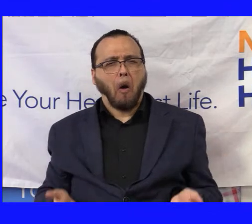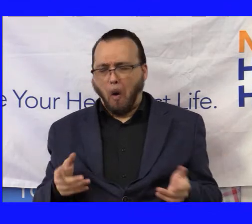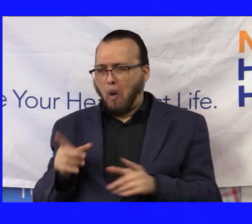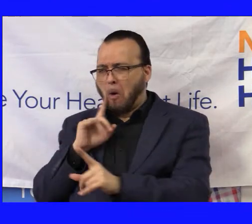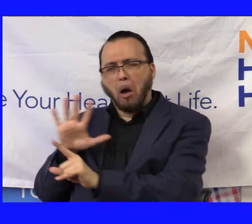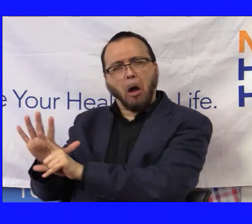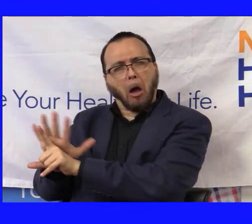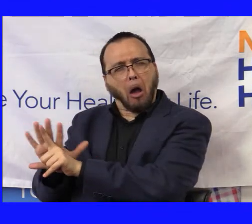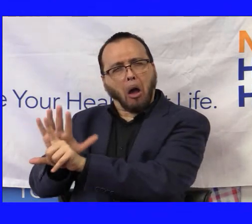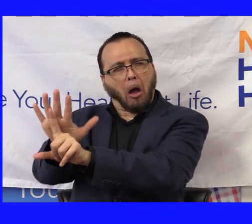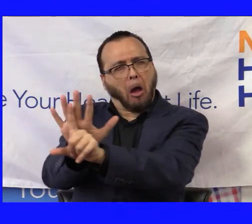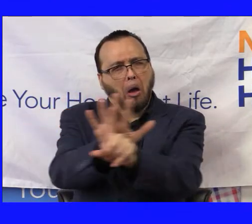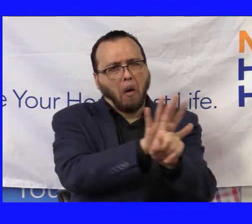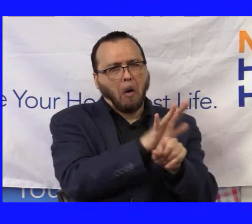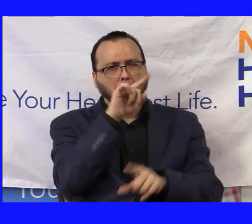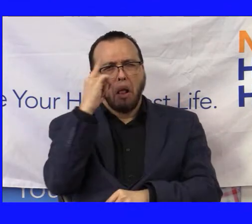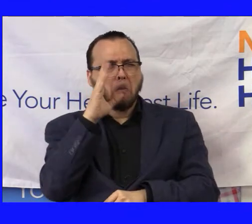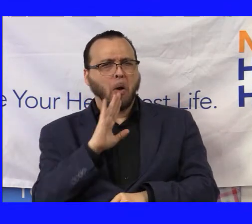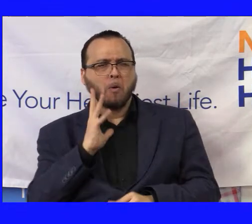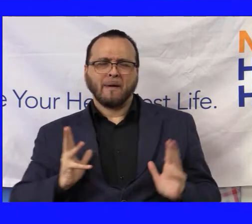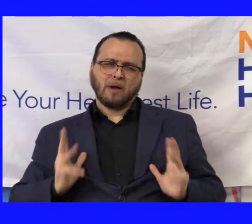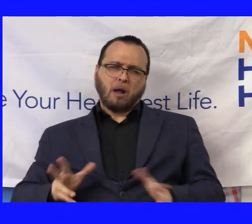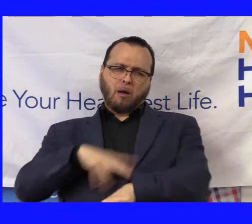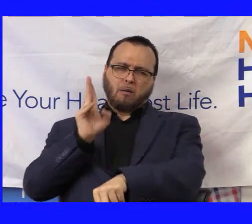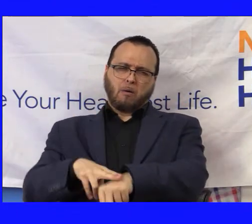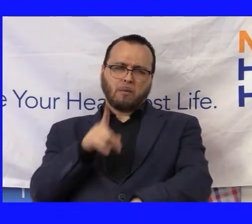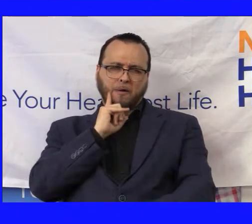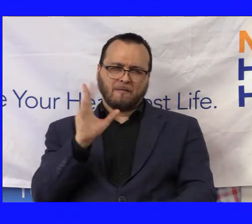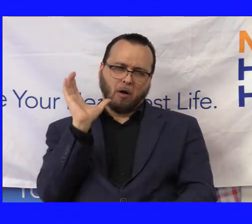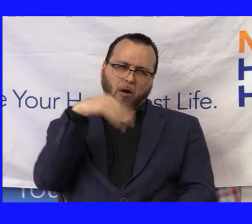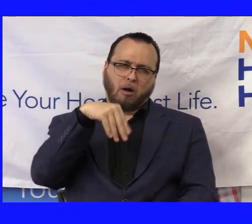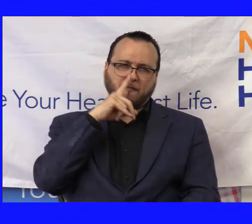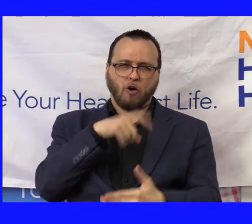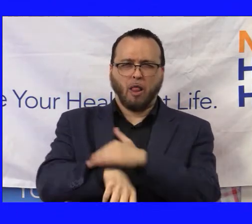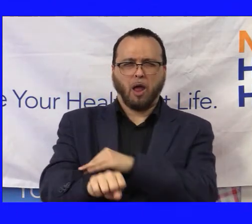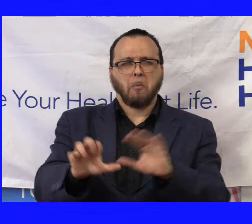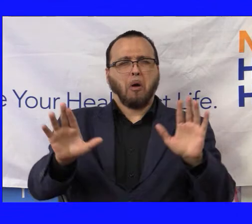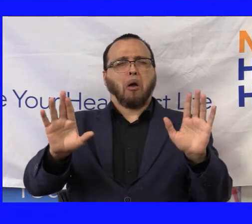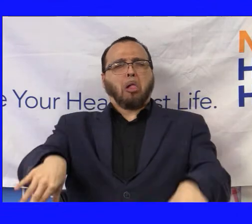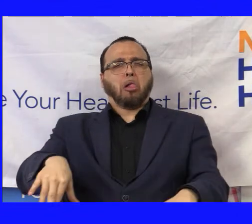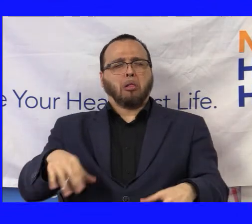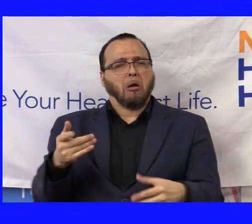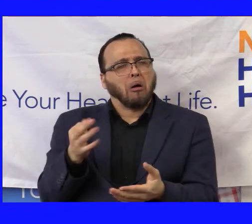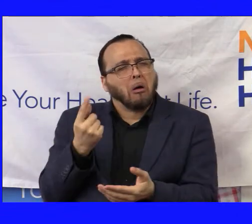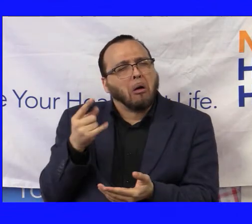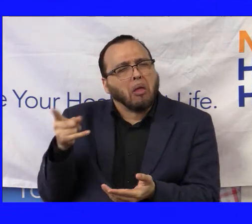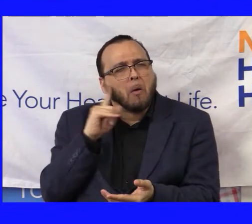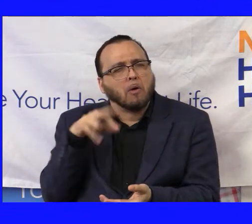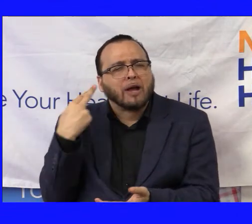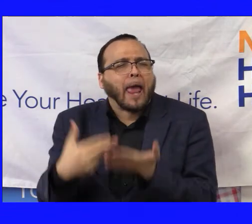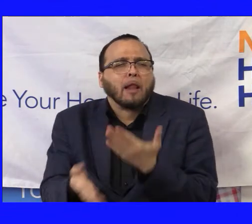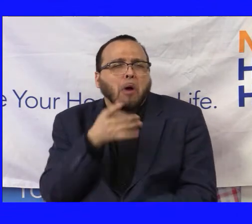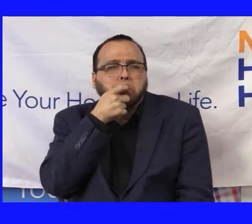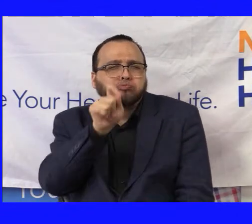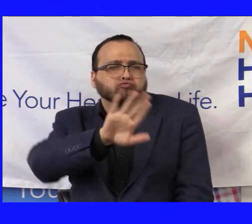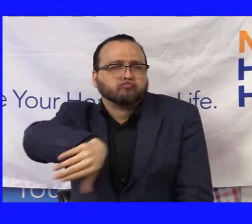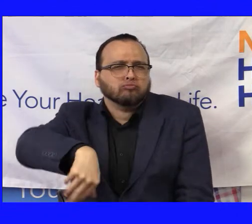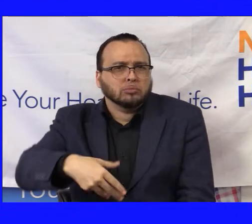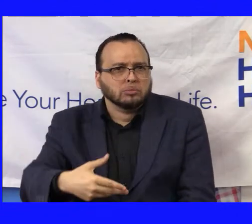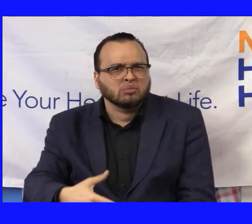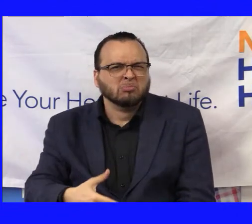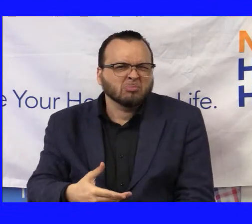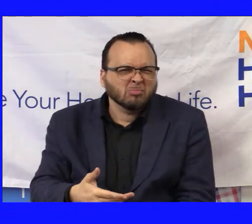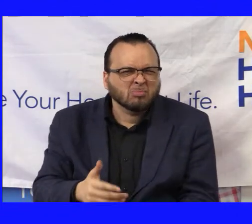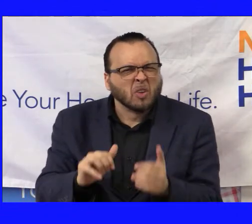for Black and brown women to have different outcomes around delivery. So let's just risk adjust that away and let's offer them different levels of